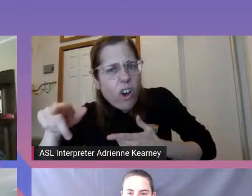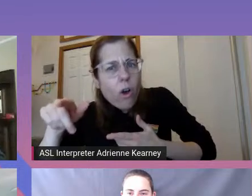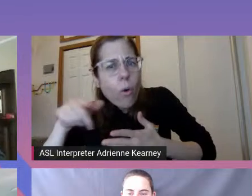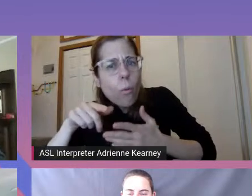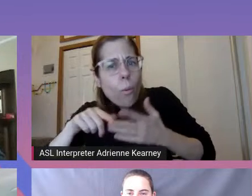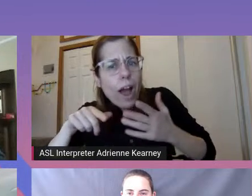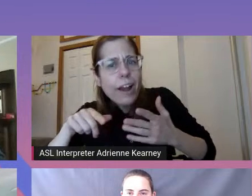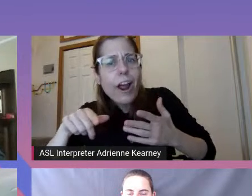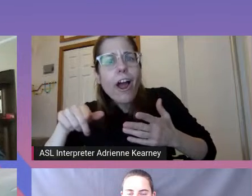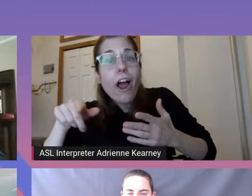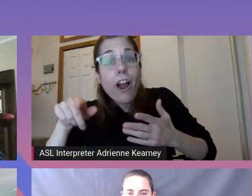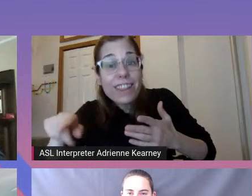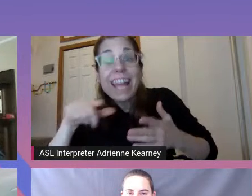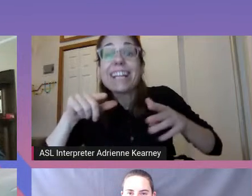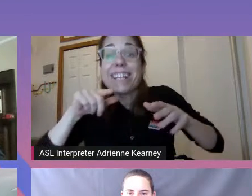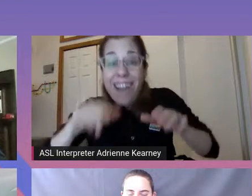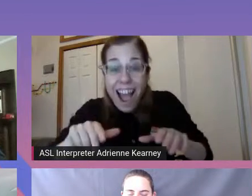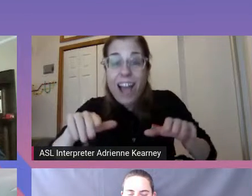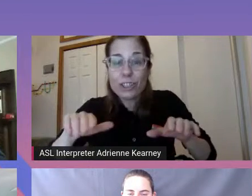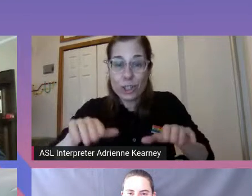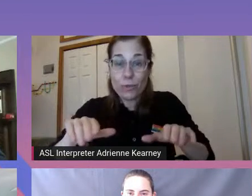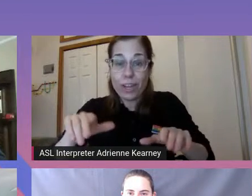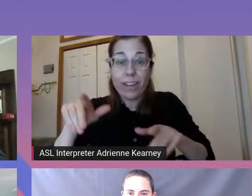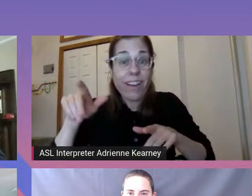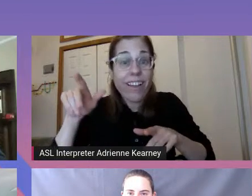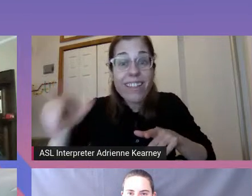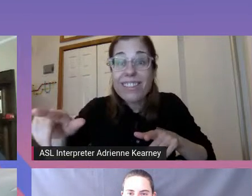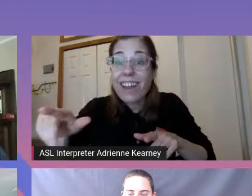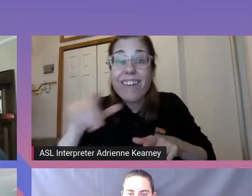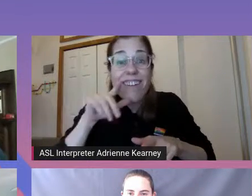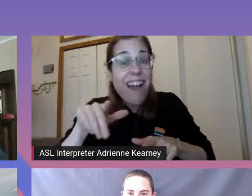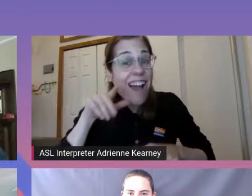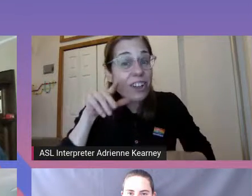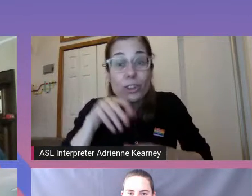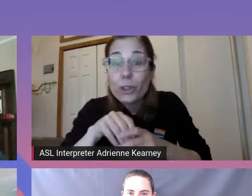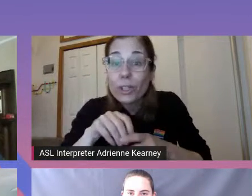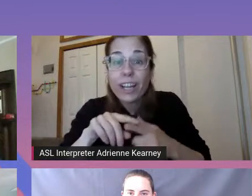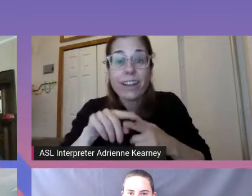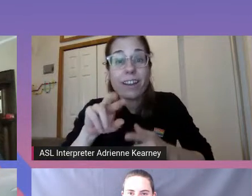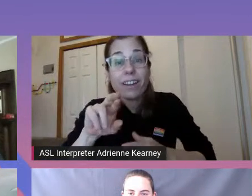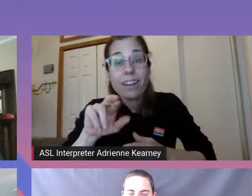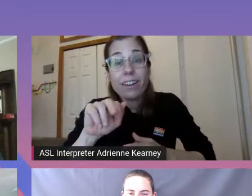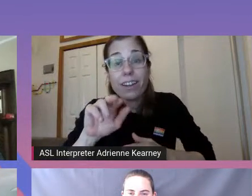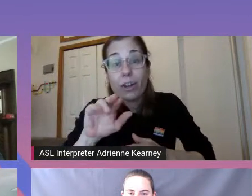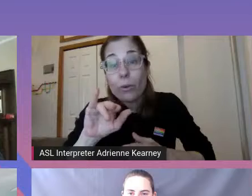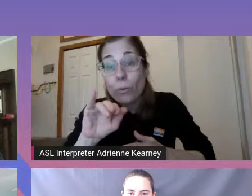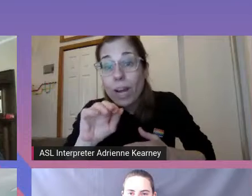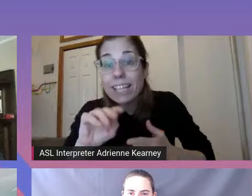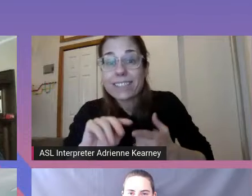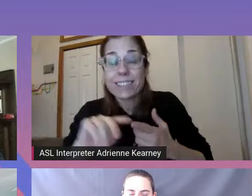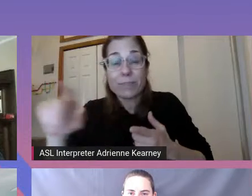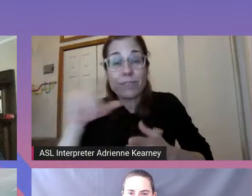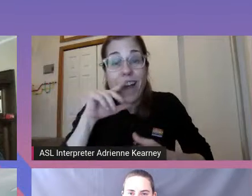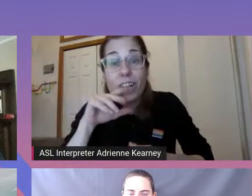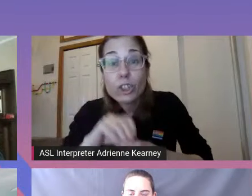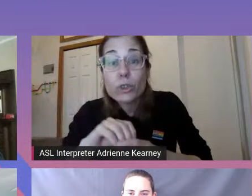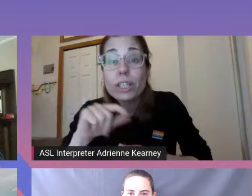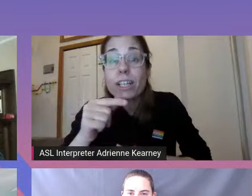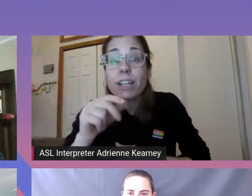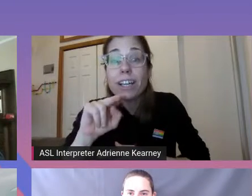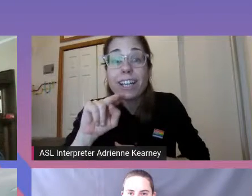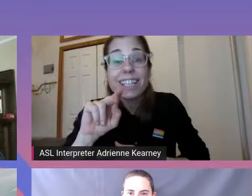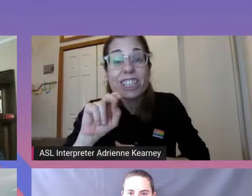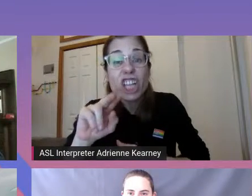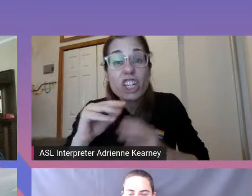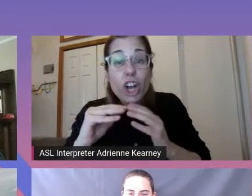big conversations out. It's leaving, racism, gender equity, activism, social